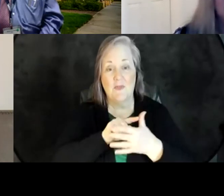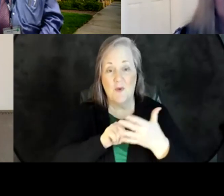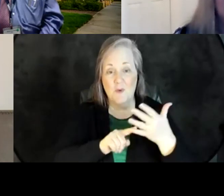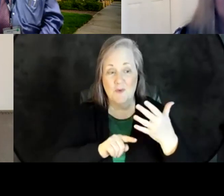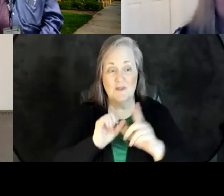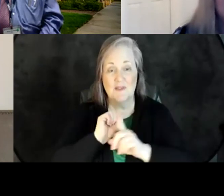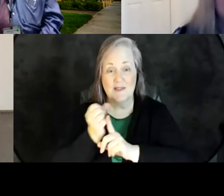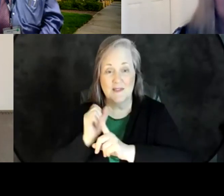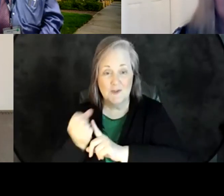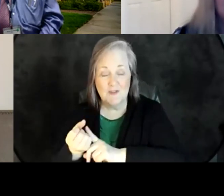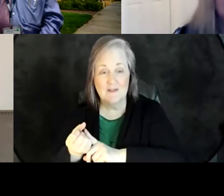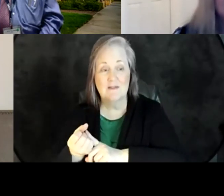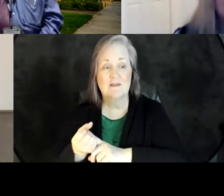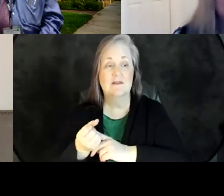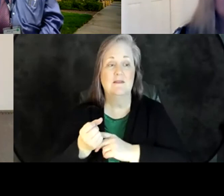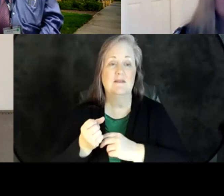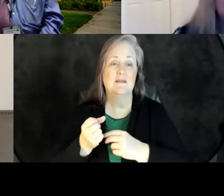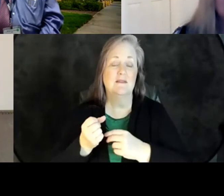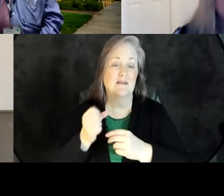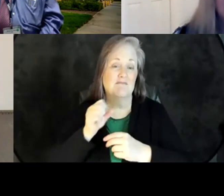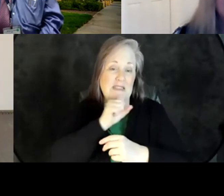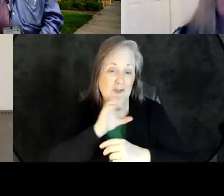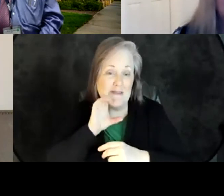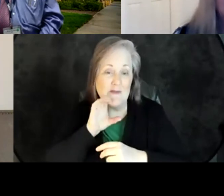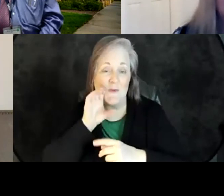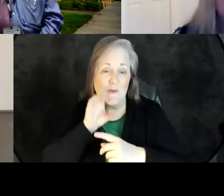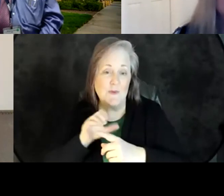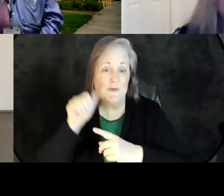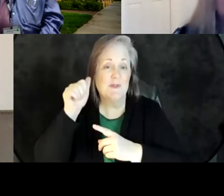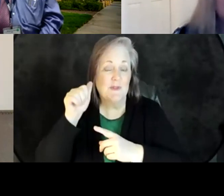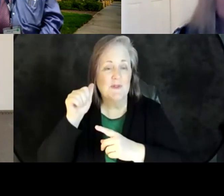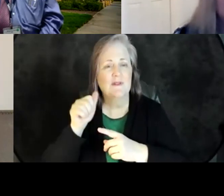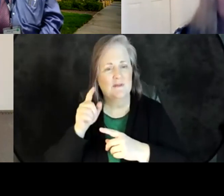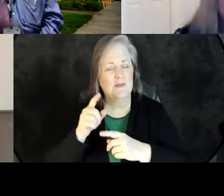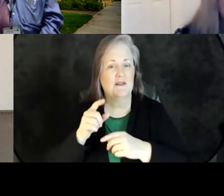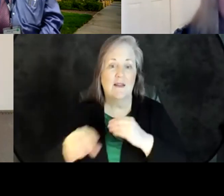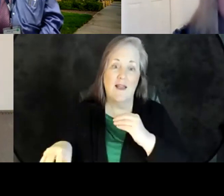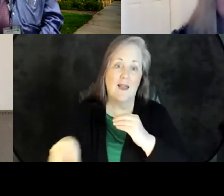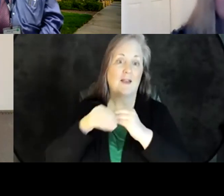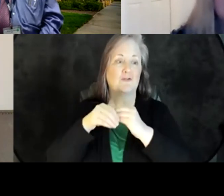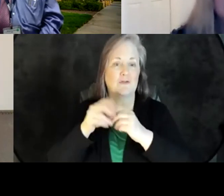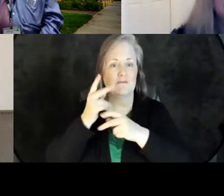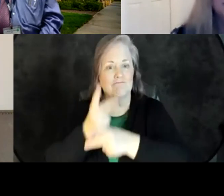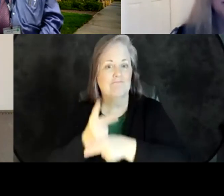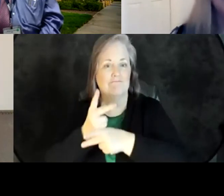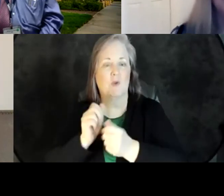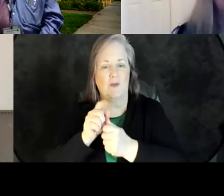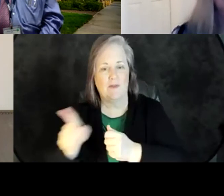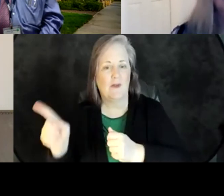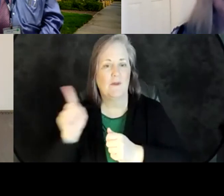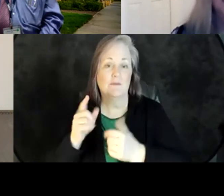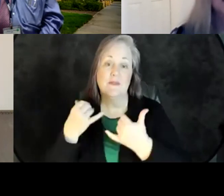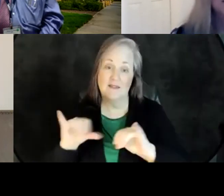conditions and are seniors, that you are extra vigilant with those individuals